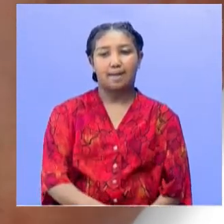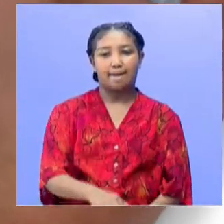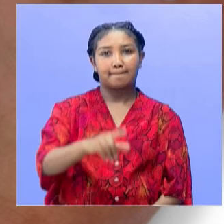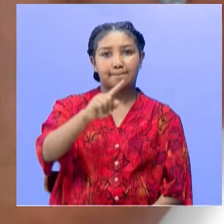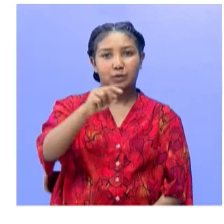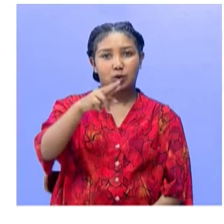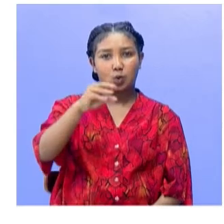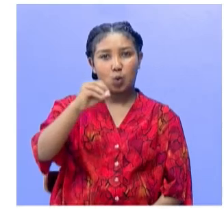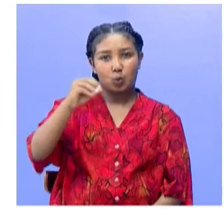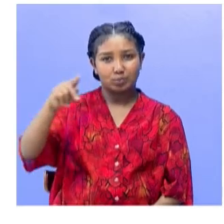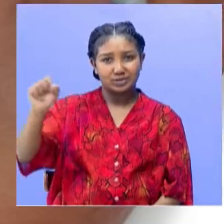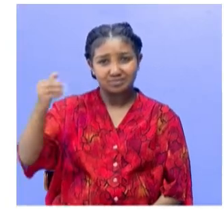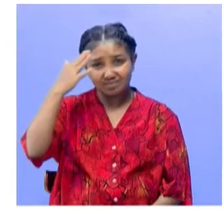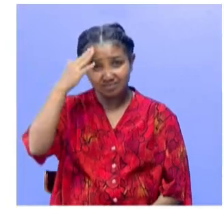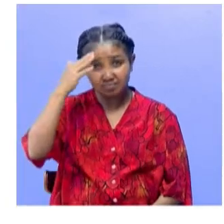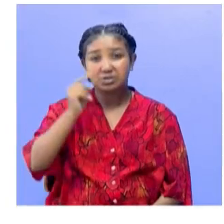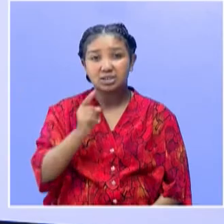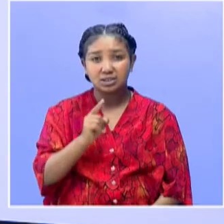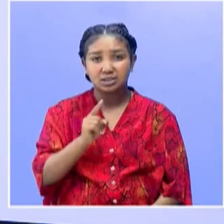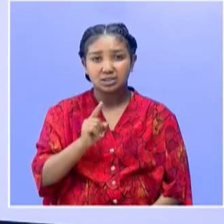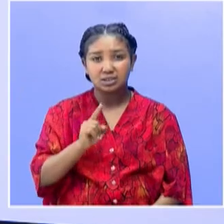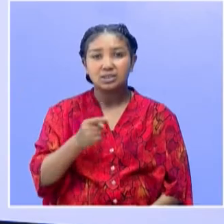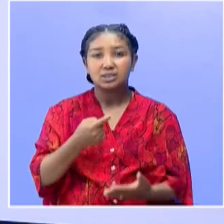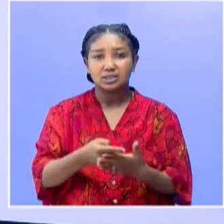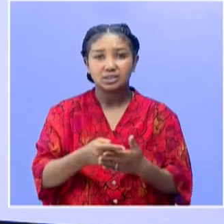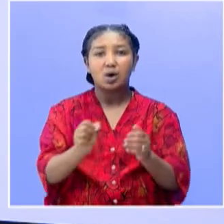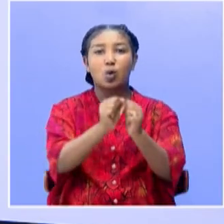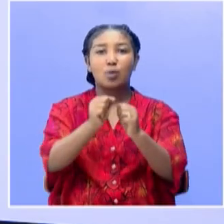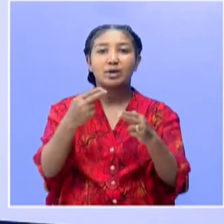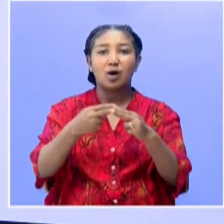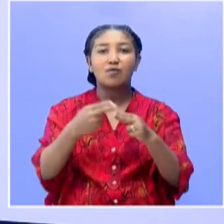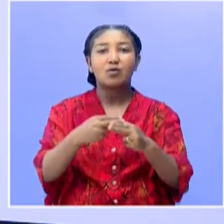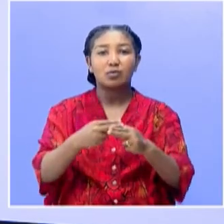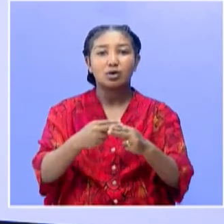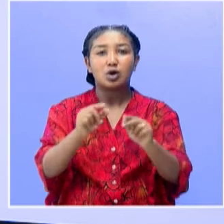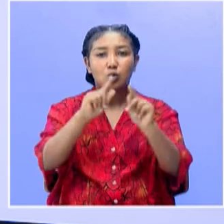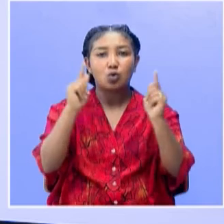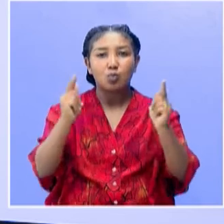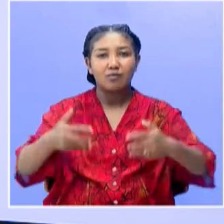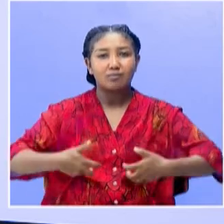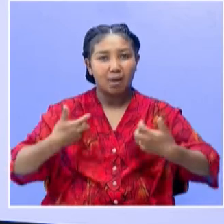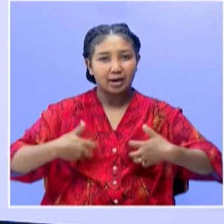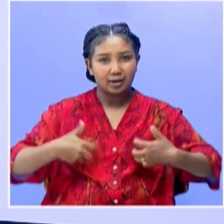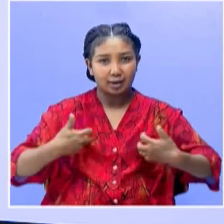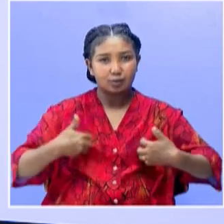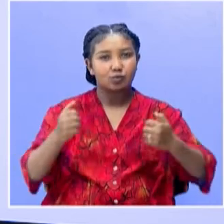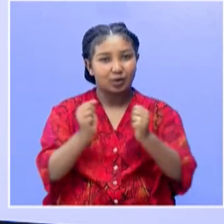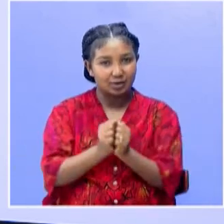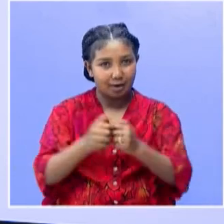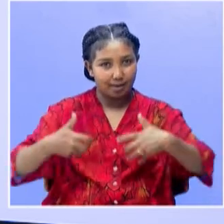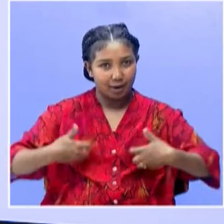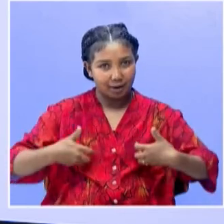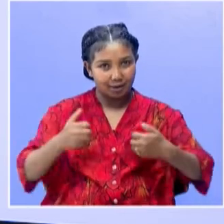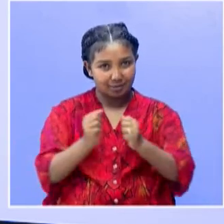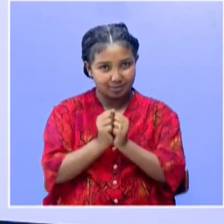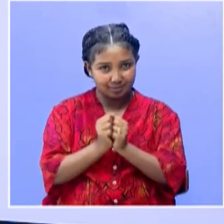Troop. It is what? It is a common noun for a group of monkeys together. Yeah?